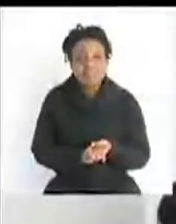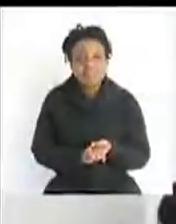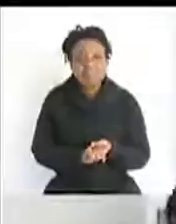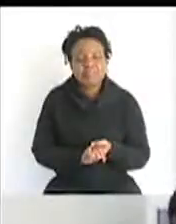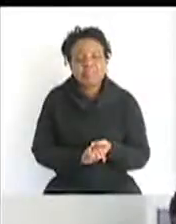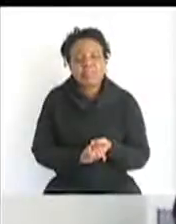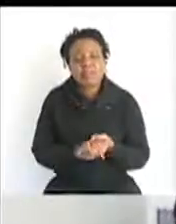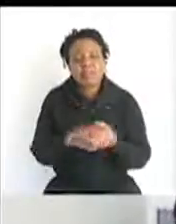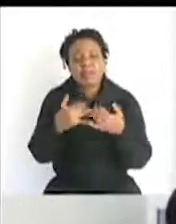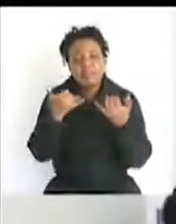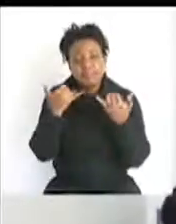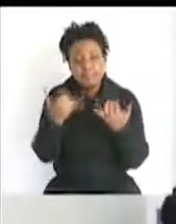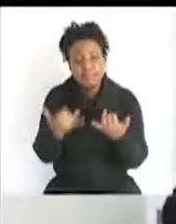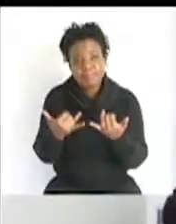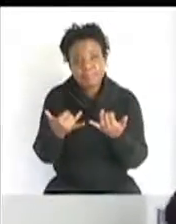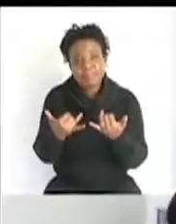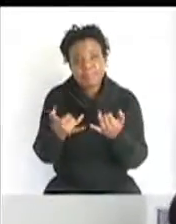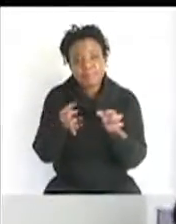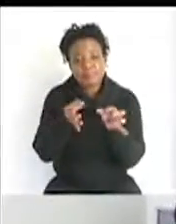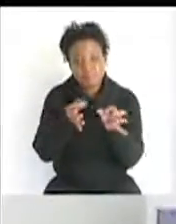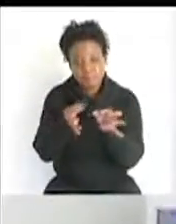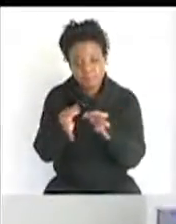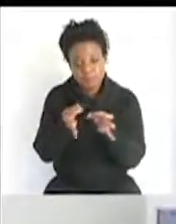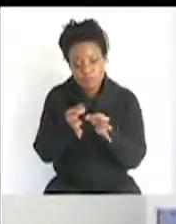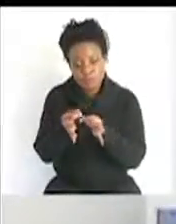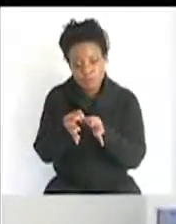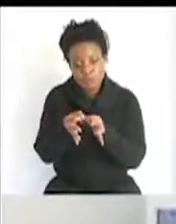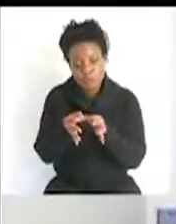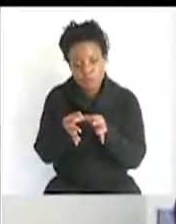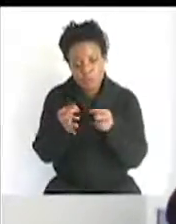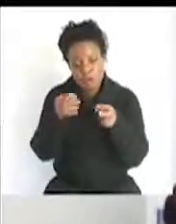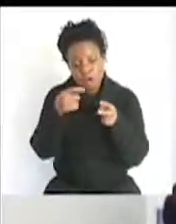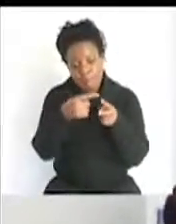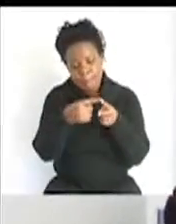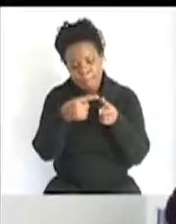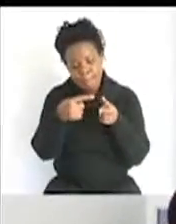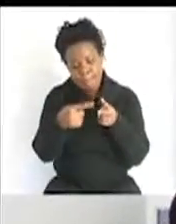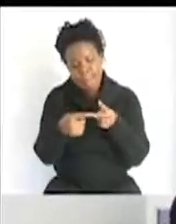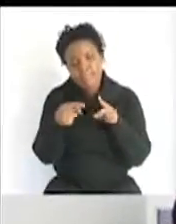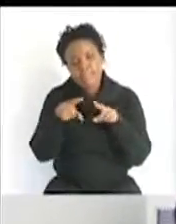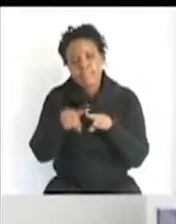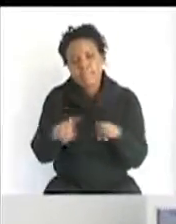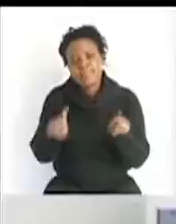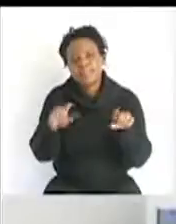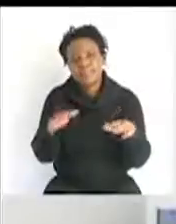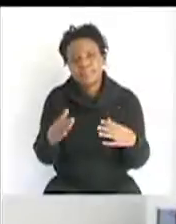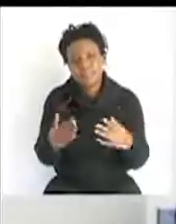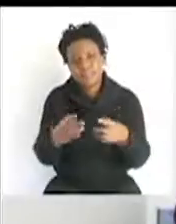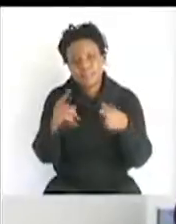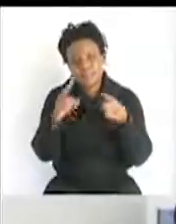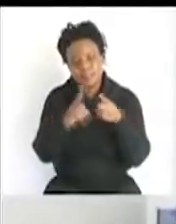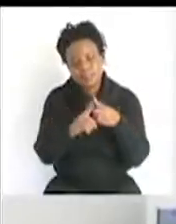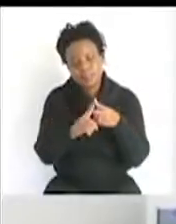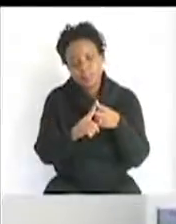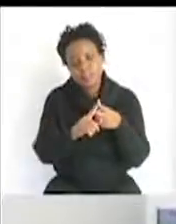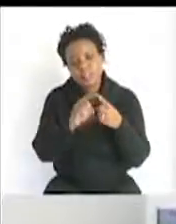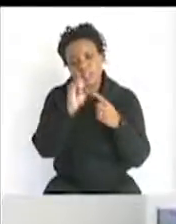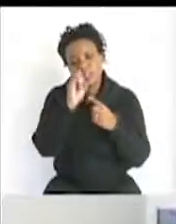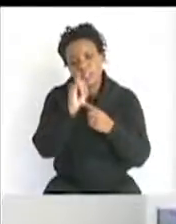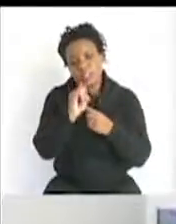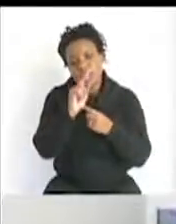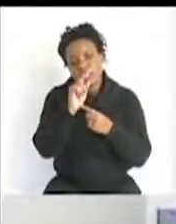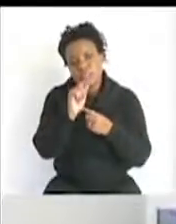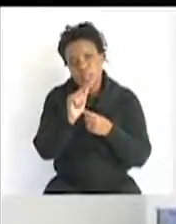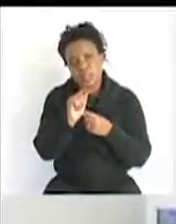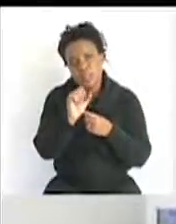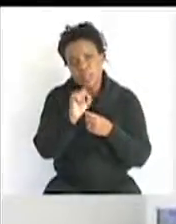I am going to explain the difference between the two. It's without an apostrophe and